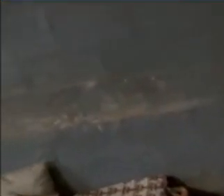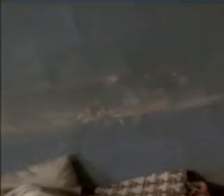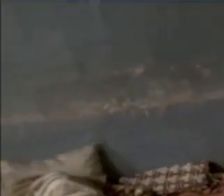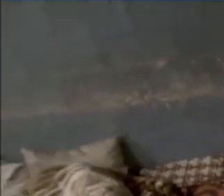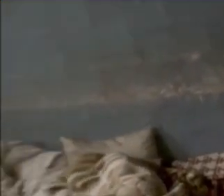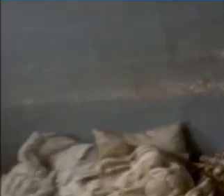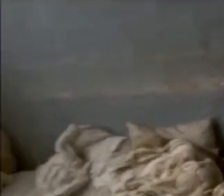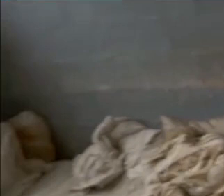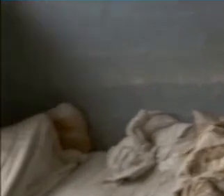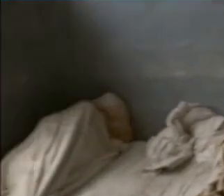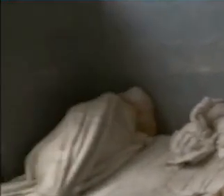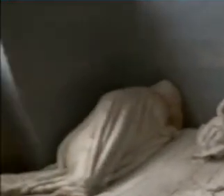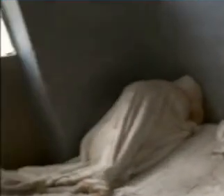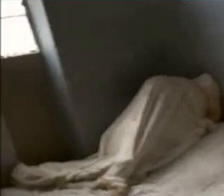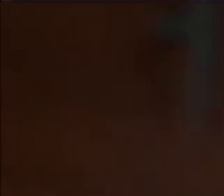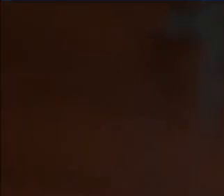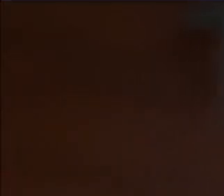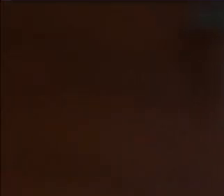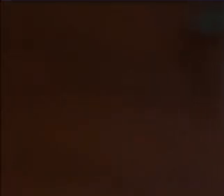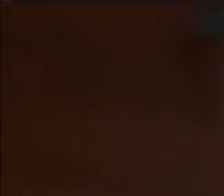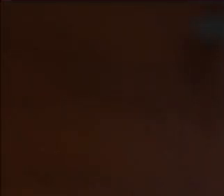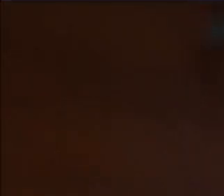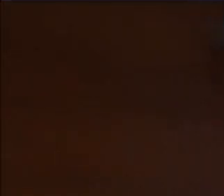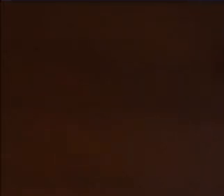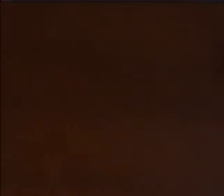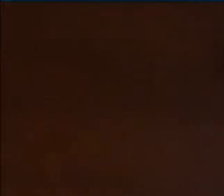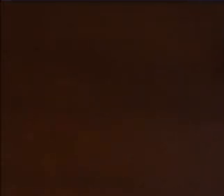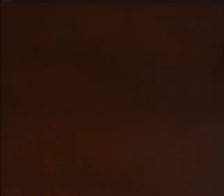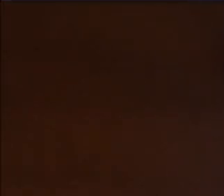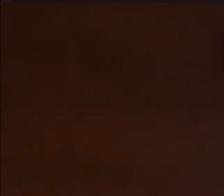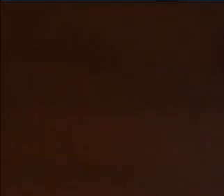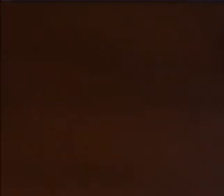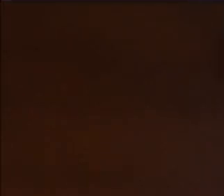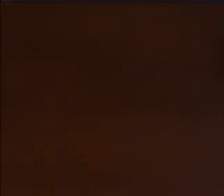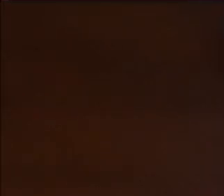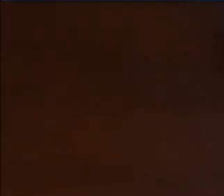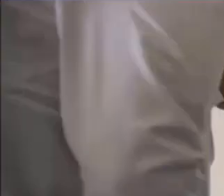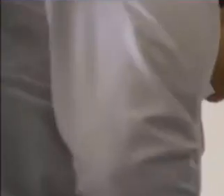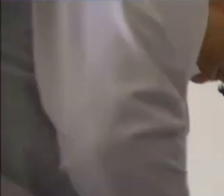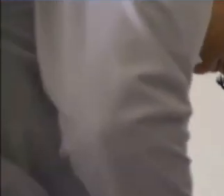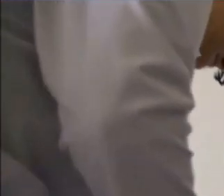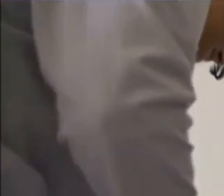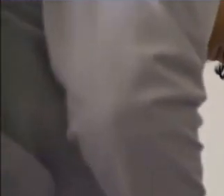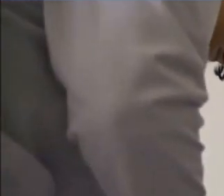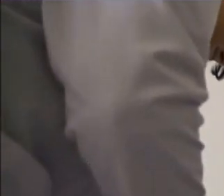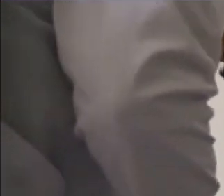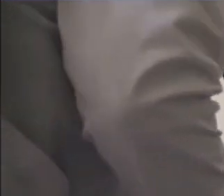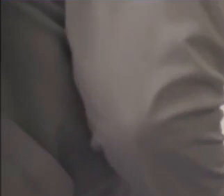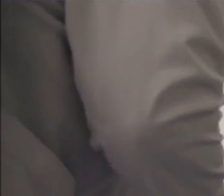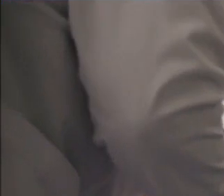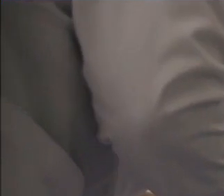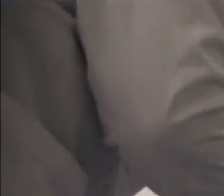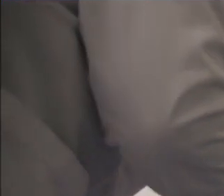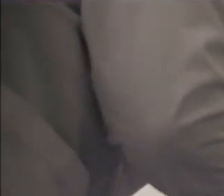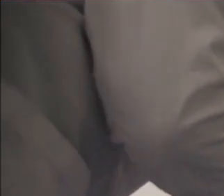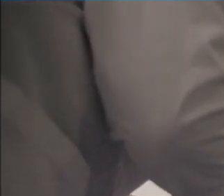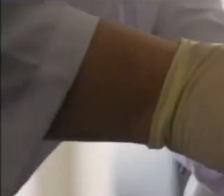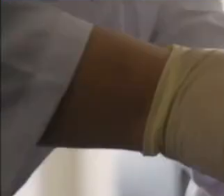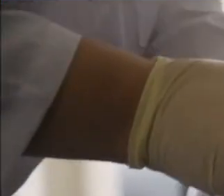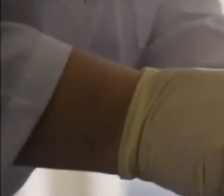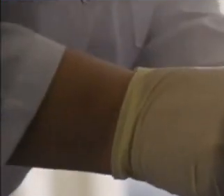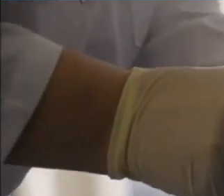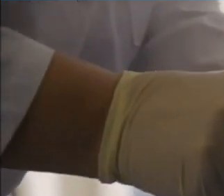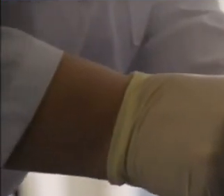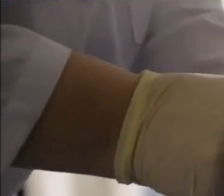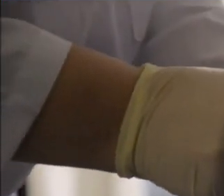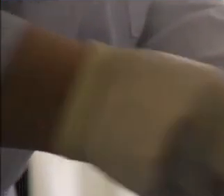and to protect their partners. We wanted to pool our capabilities so that we could really